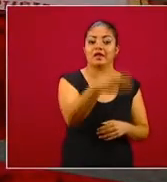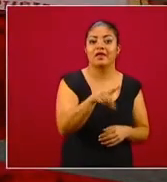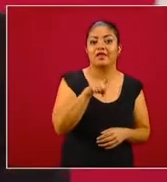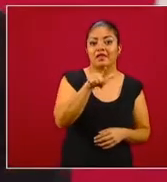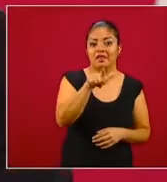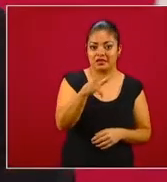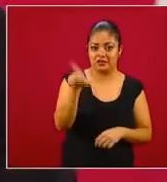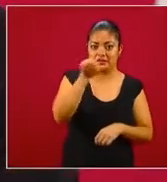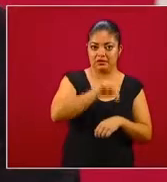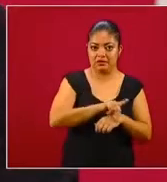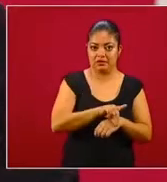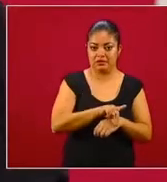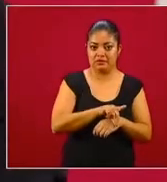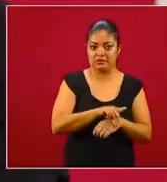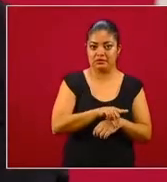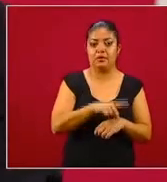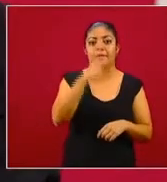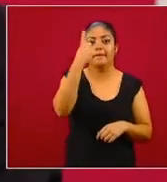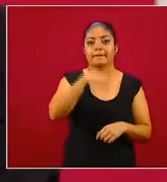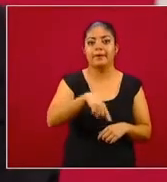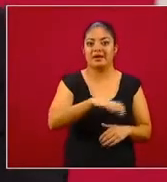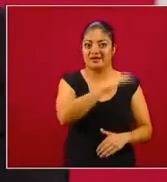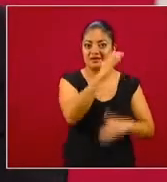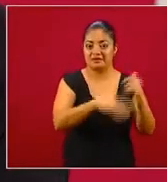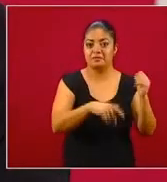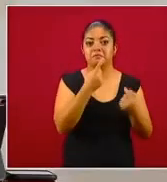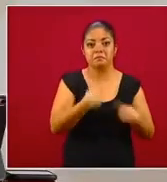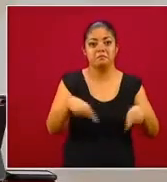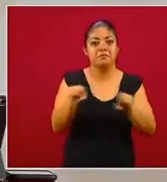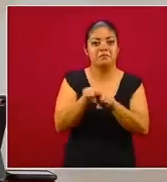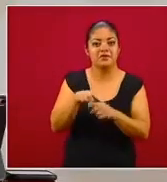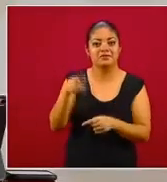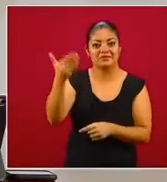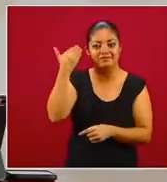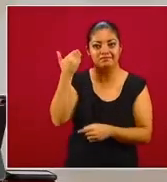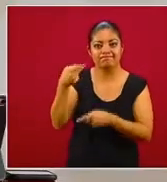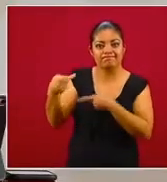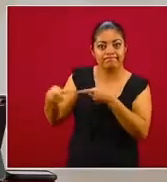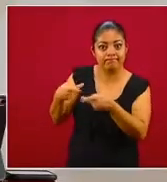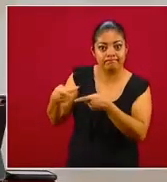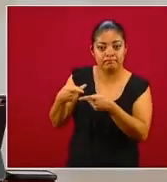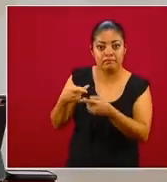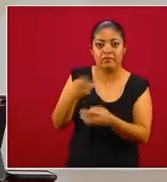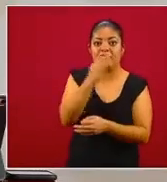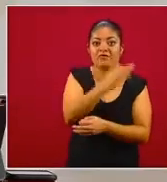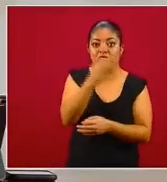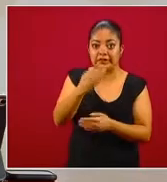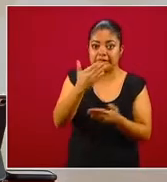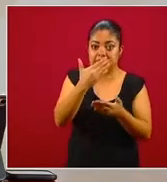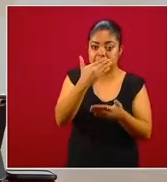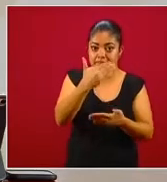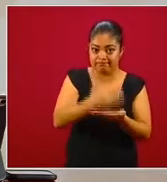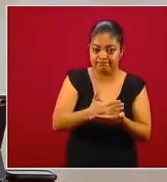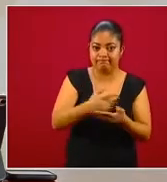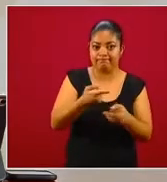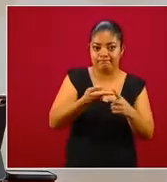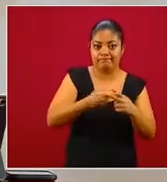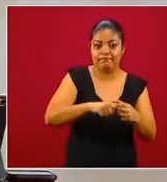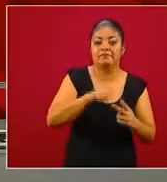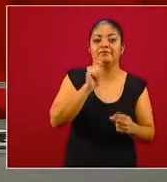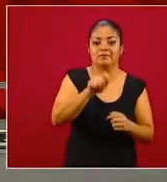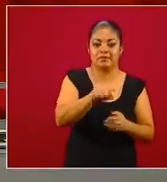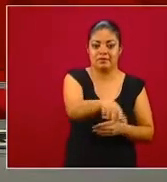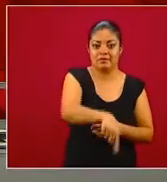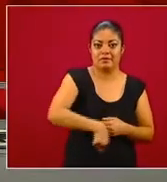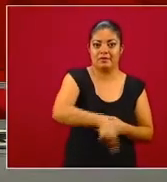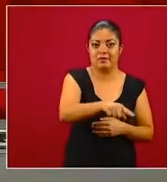go. para llegar al That's término que when se we are planteaba como going fecha to wrap up referencial de the término, Susanna Safe que es el Distance mes de mayo, campaign because